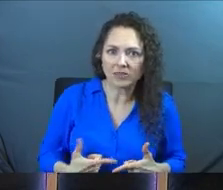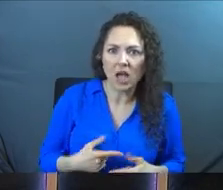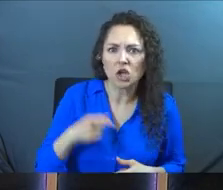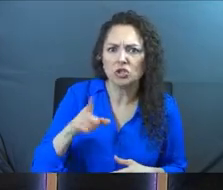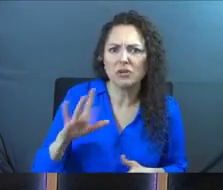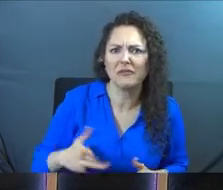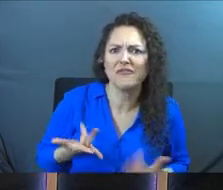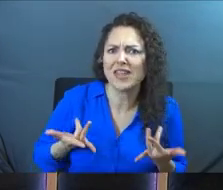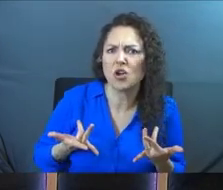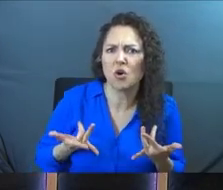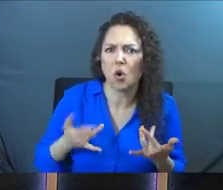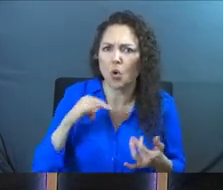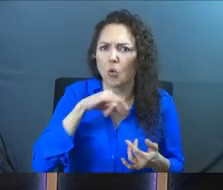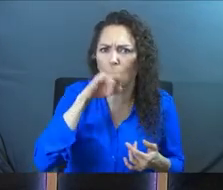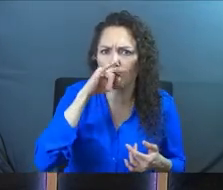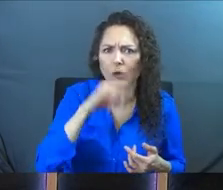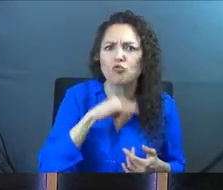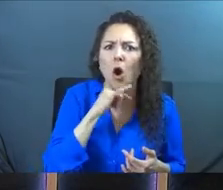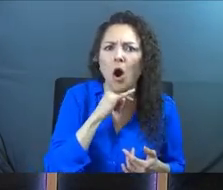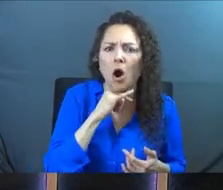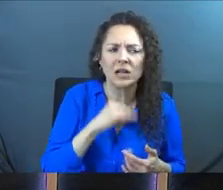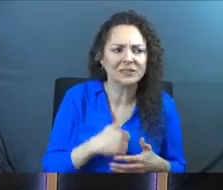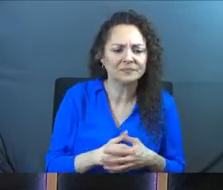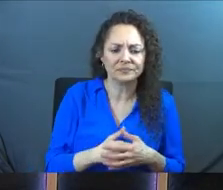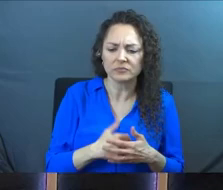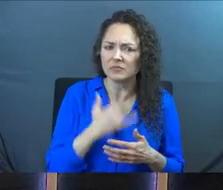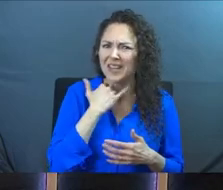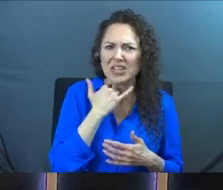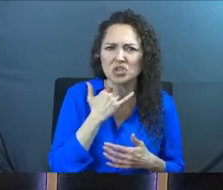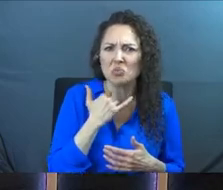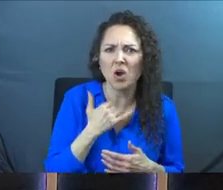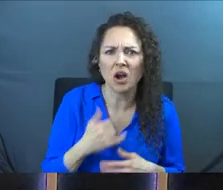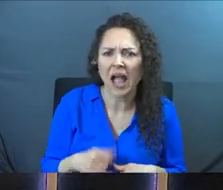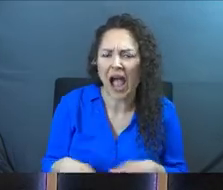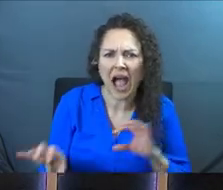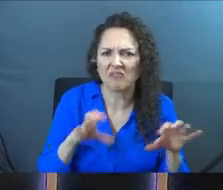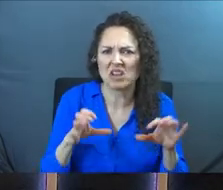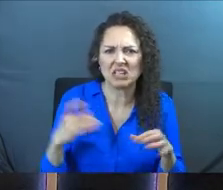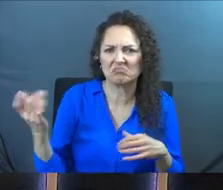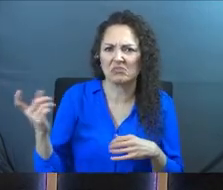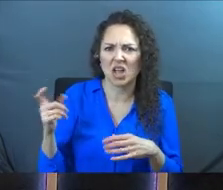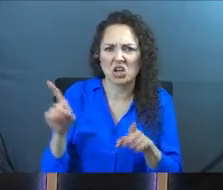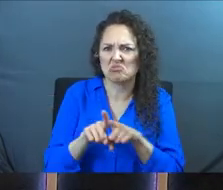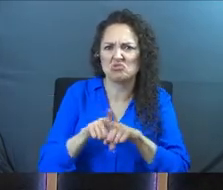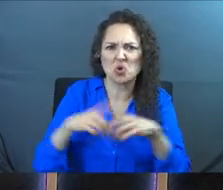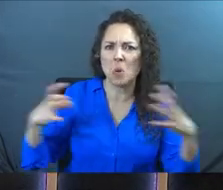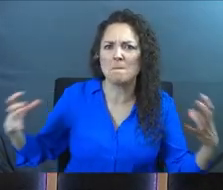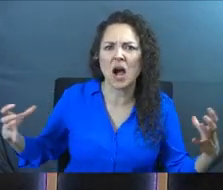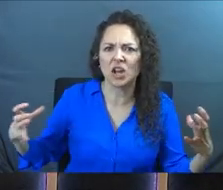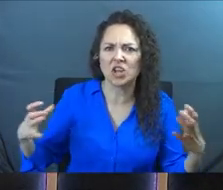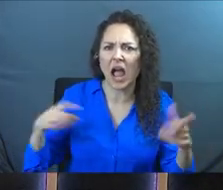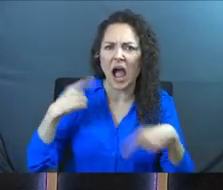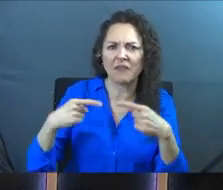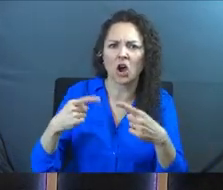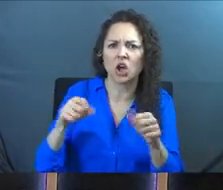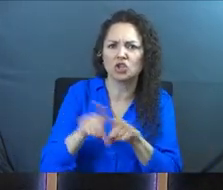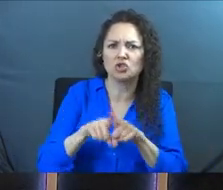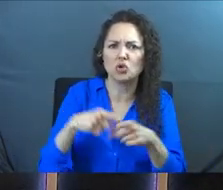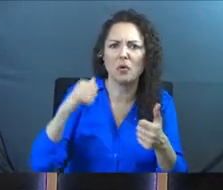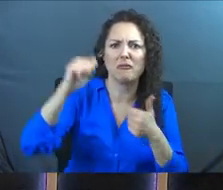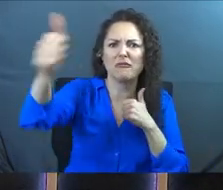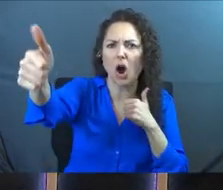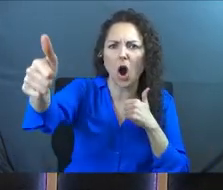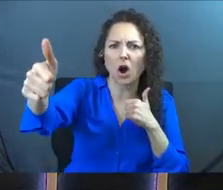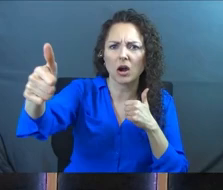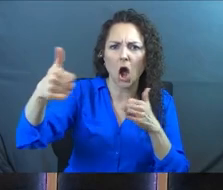do something now to earn something back. Or we feel like maybe we've messed up too much, we've gone too far. And what Jesus wants us to know is, I came for you while you were